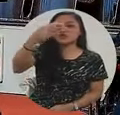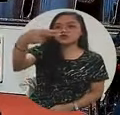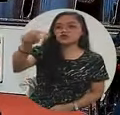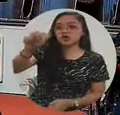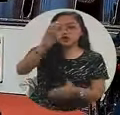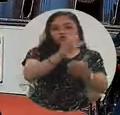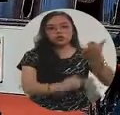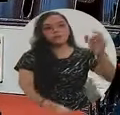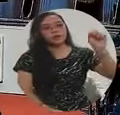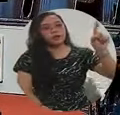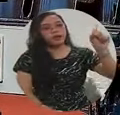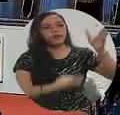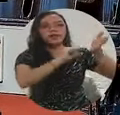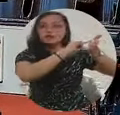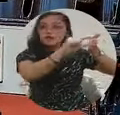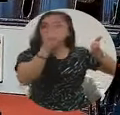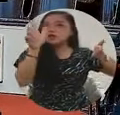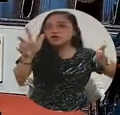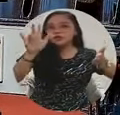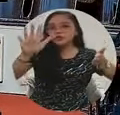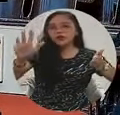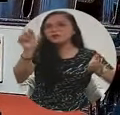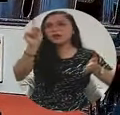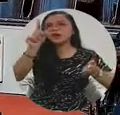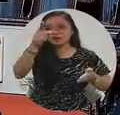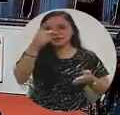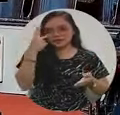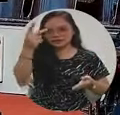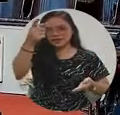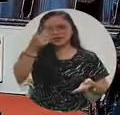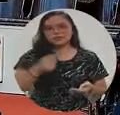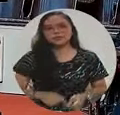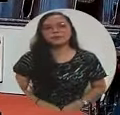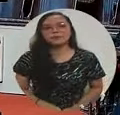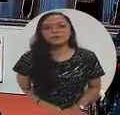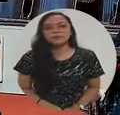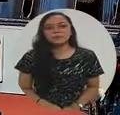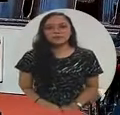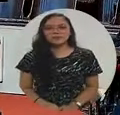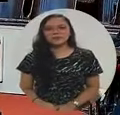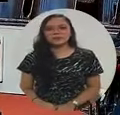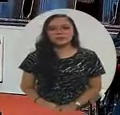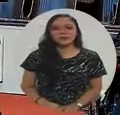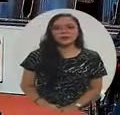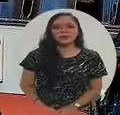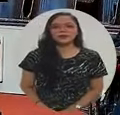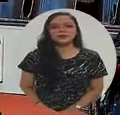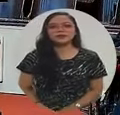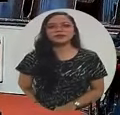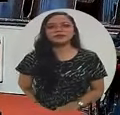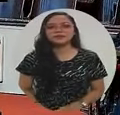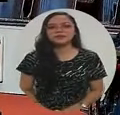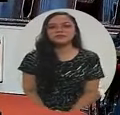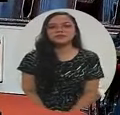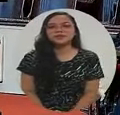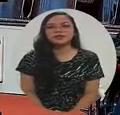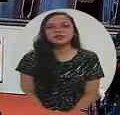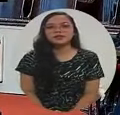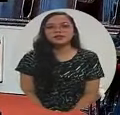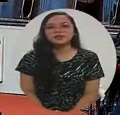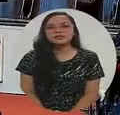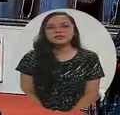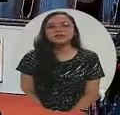John 11:35. Okay, let's memorize John 11:35, then 11:35. Until he went to bed, he